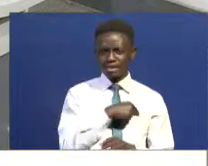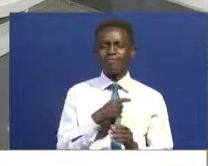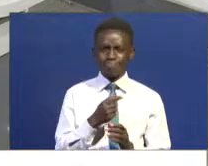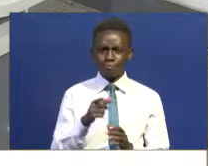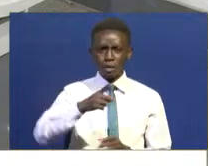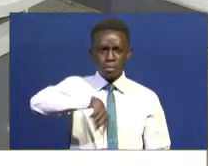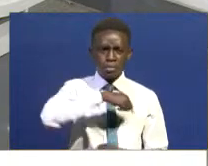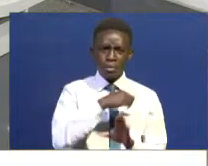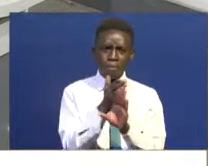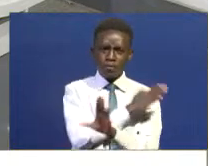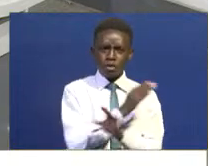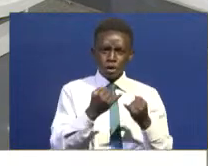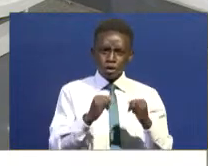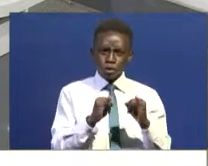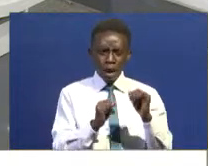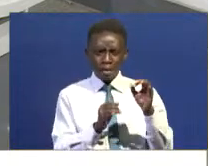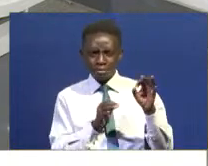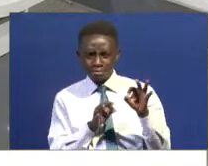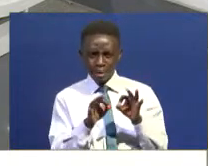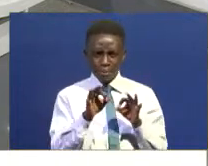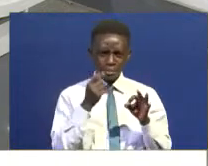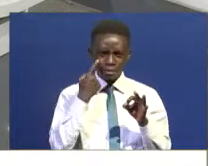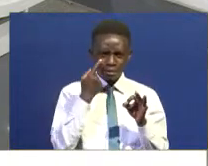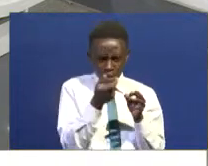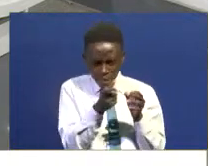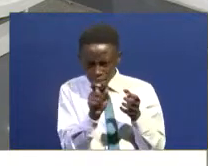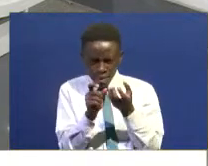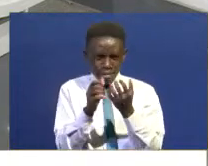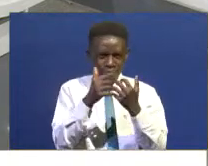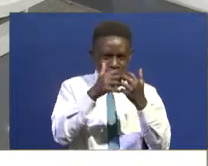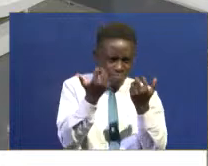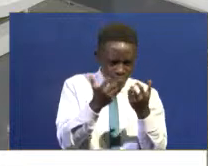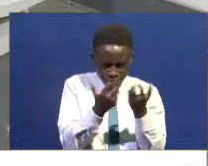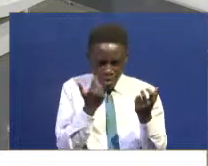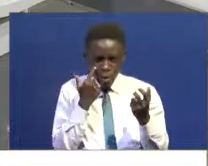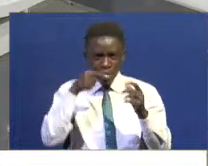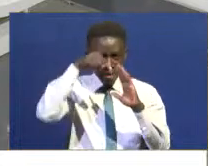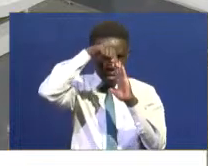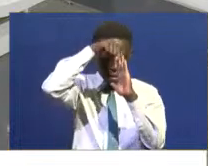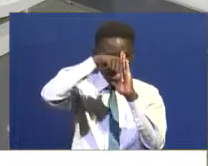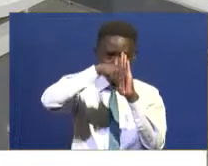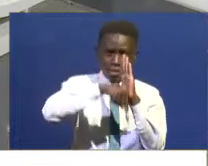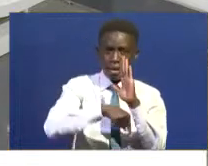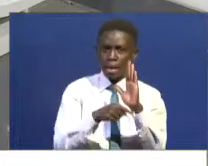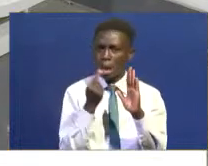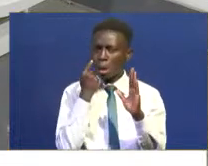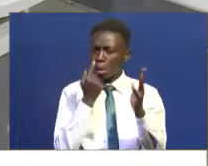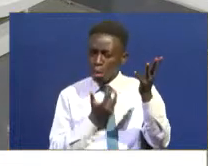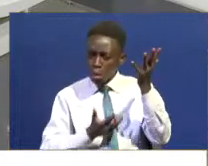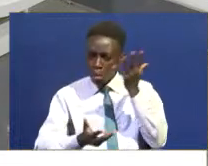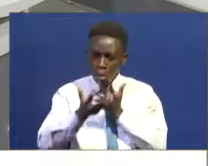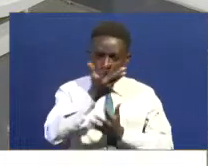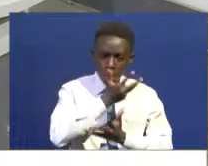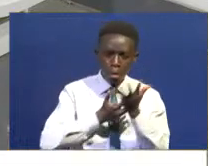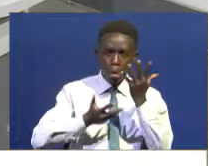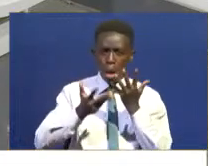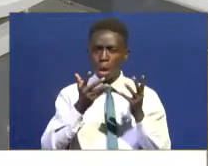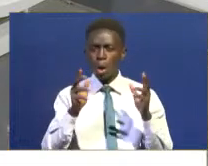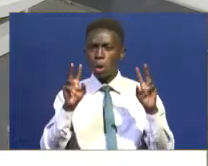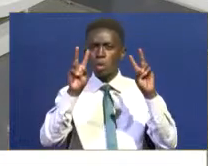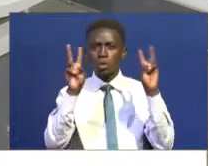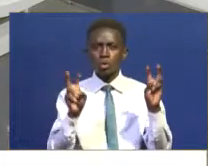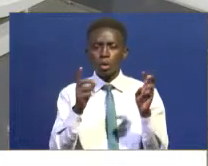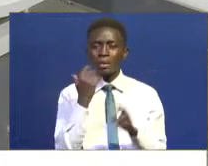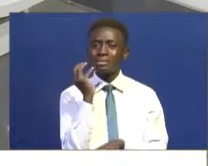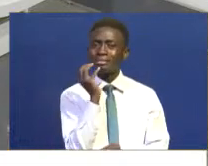we were breaking bread and trying to understand, you know, everything that is happening in our court, you know, with these Gachagua impeachment and so